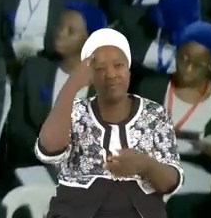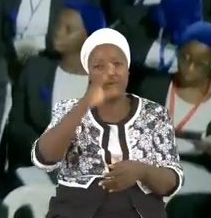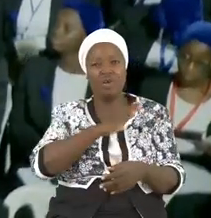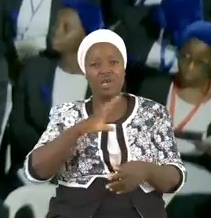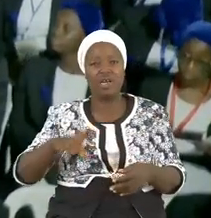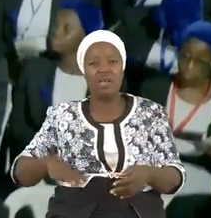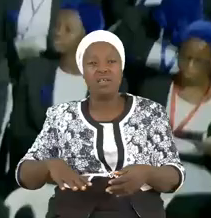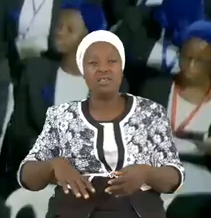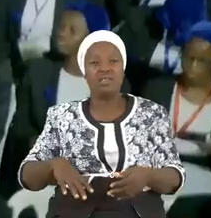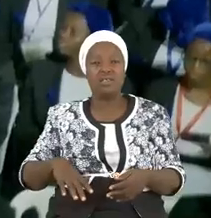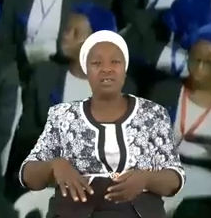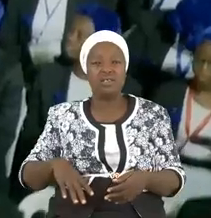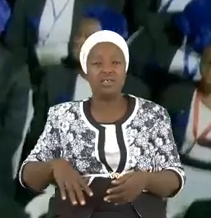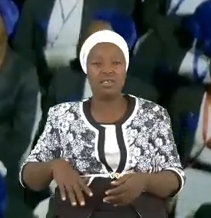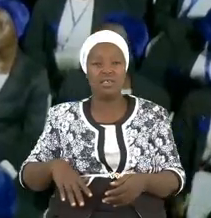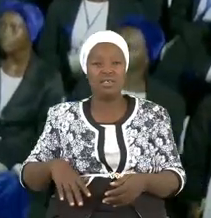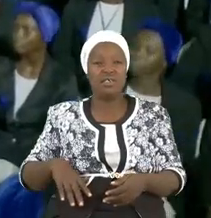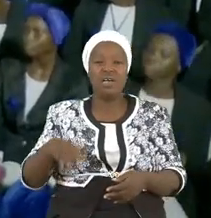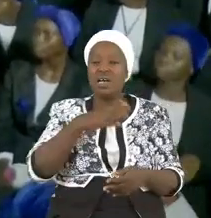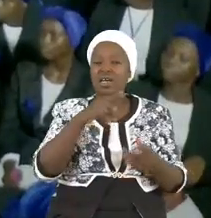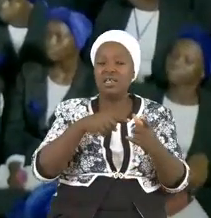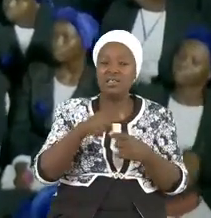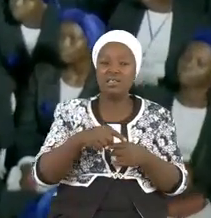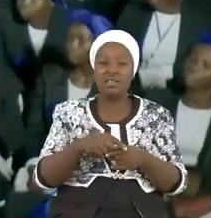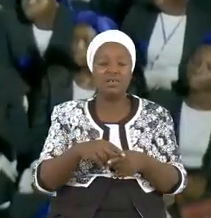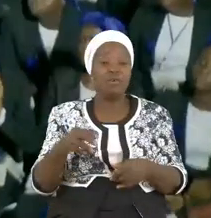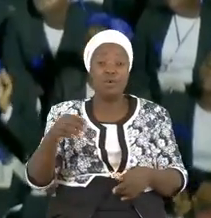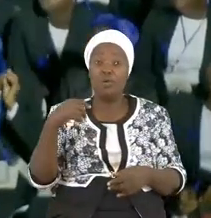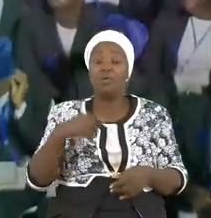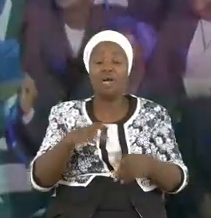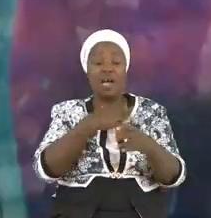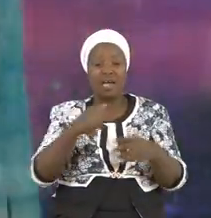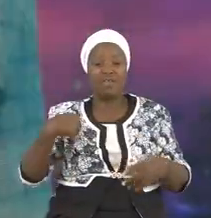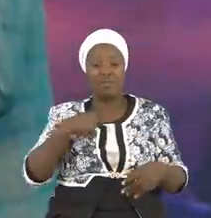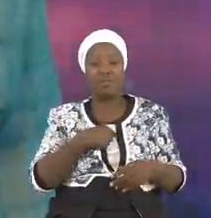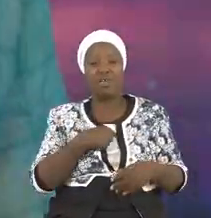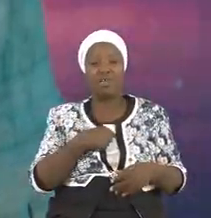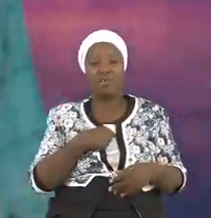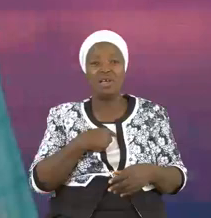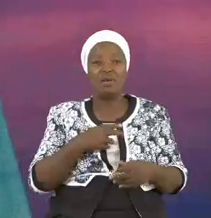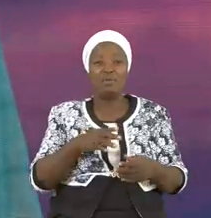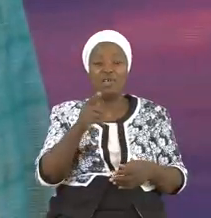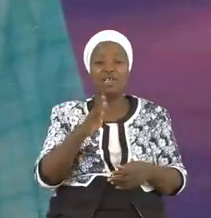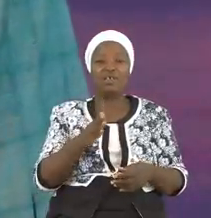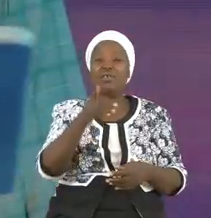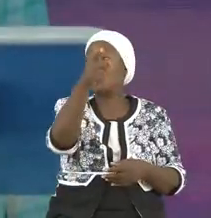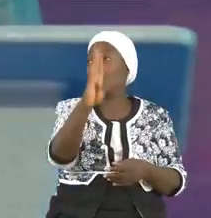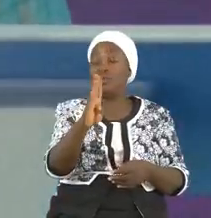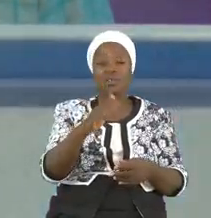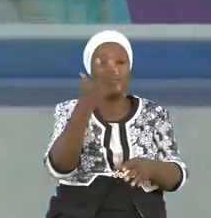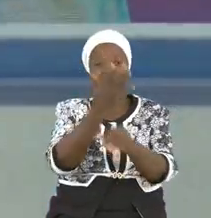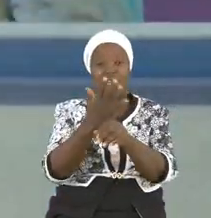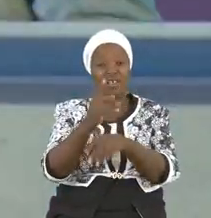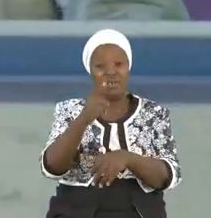God beseech you by us, we pray you we beseech